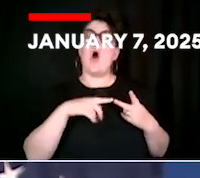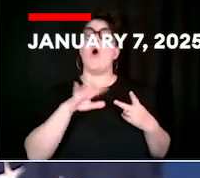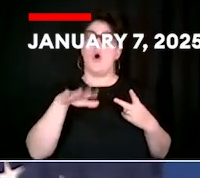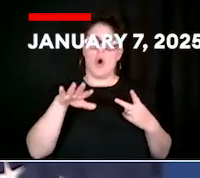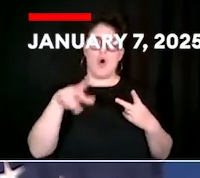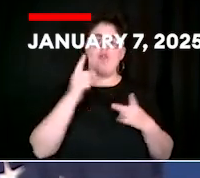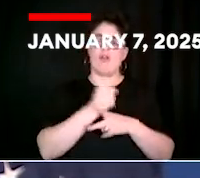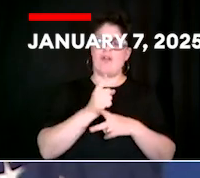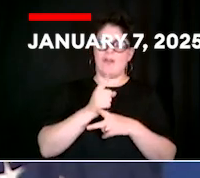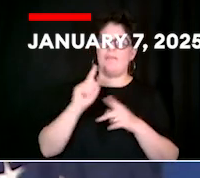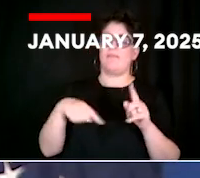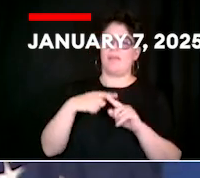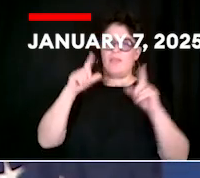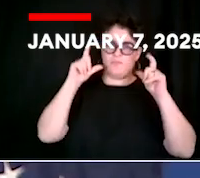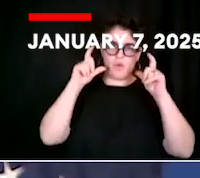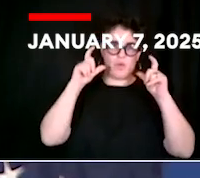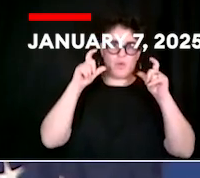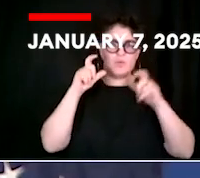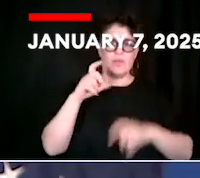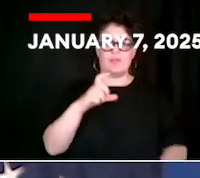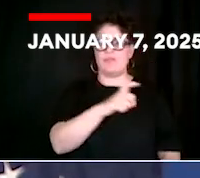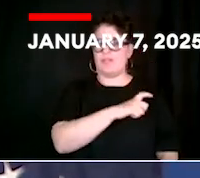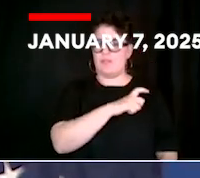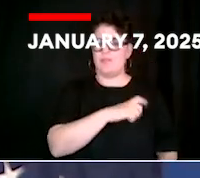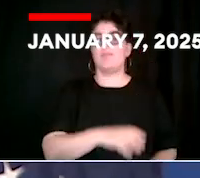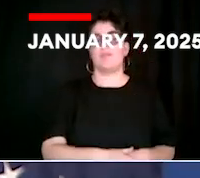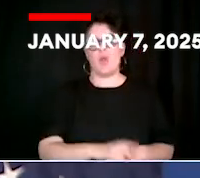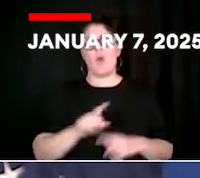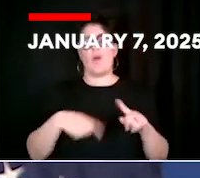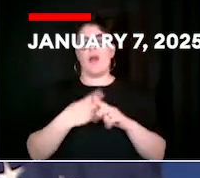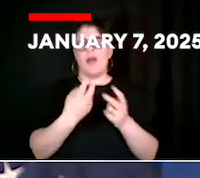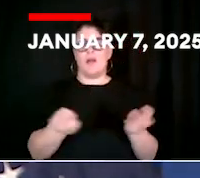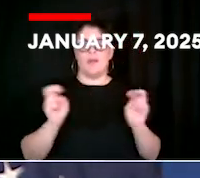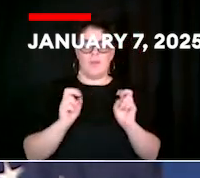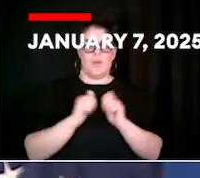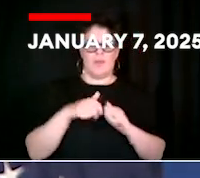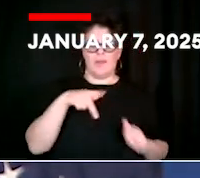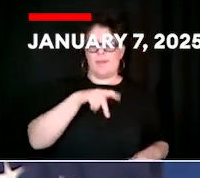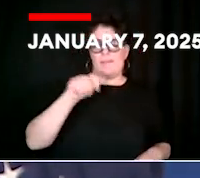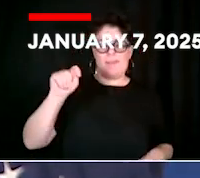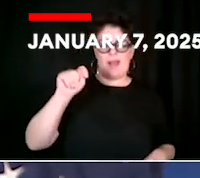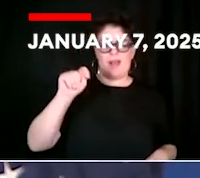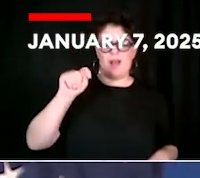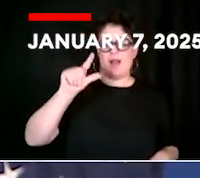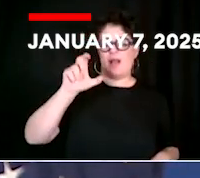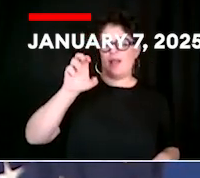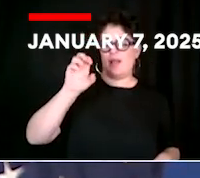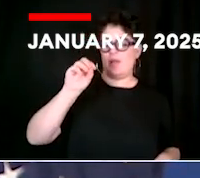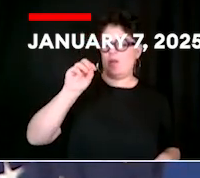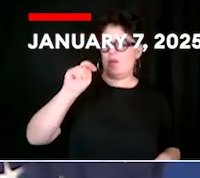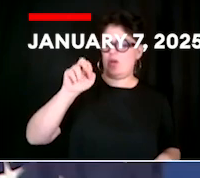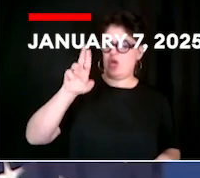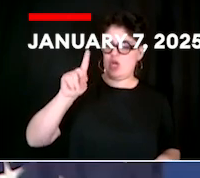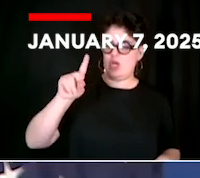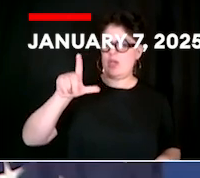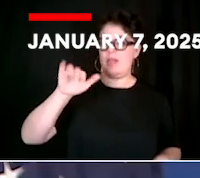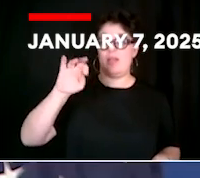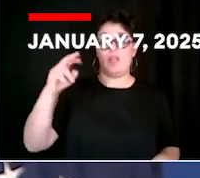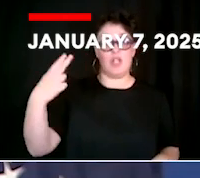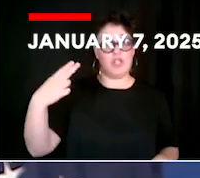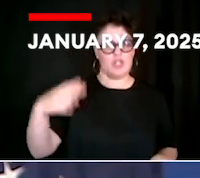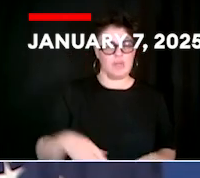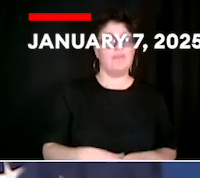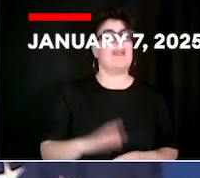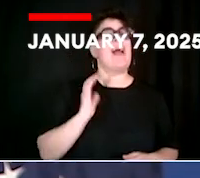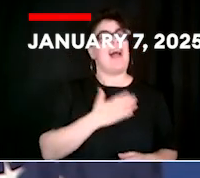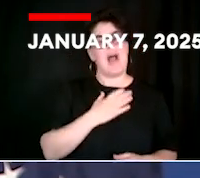February. And when I sat down with Pat Lynch at the time, and I wasn't even aware of it, our officers now use